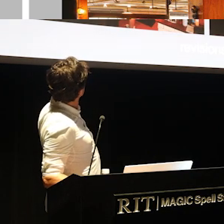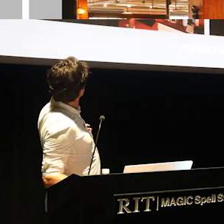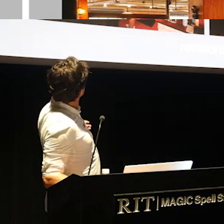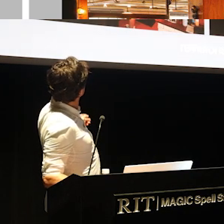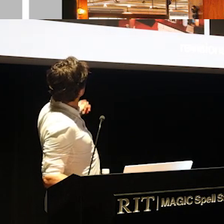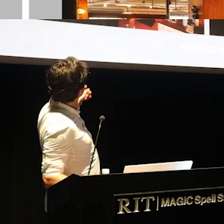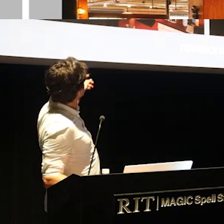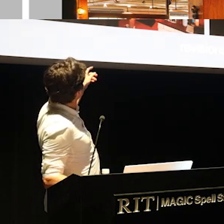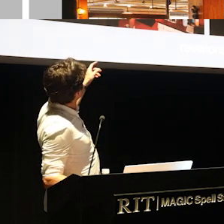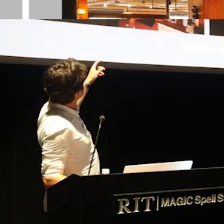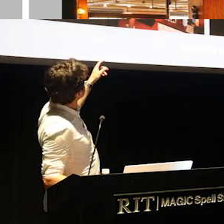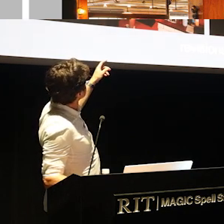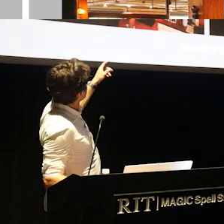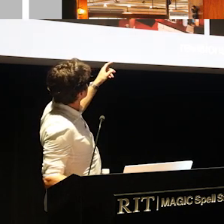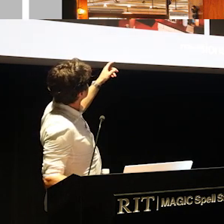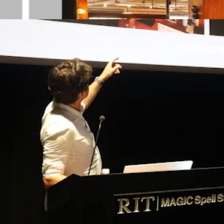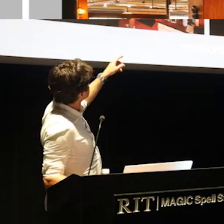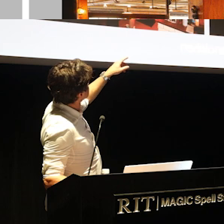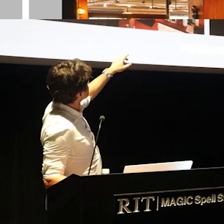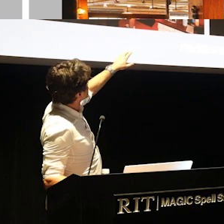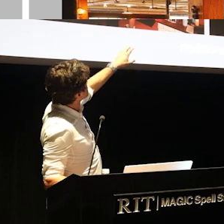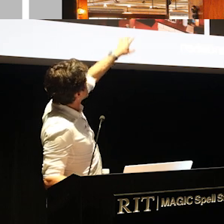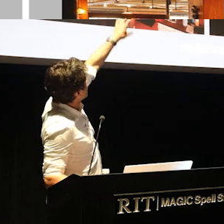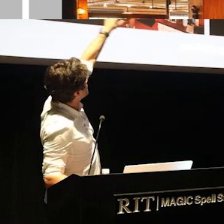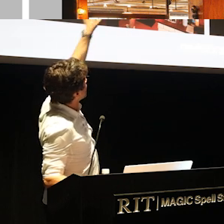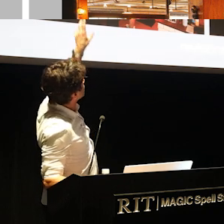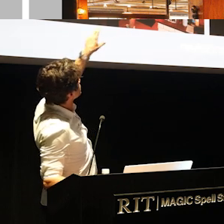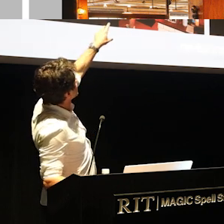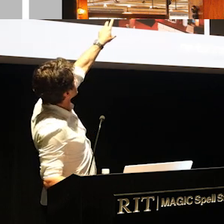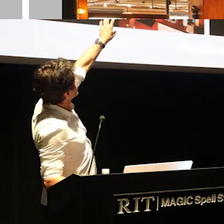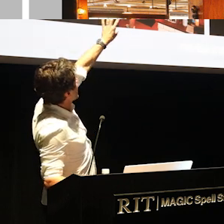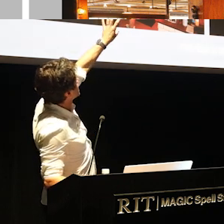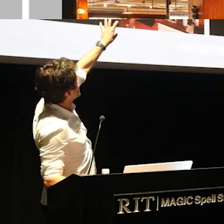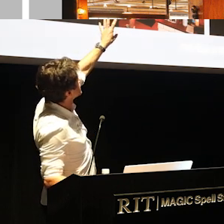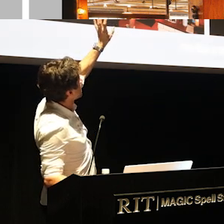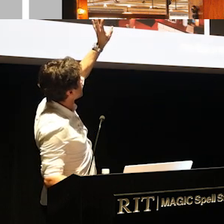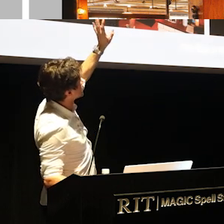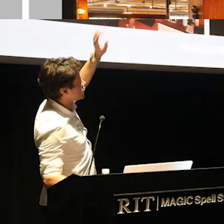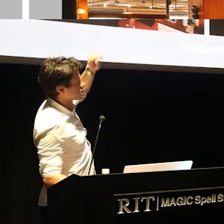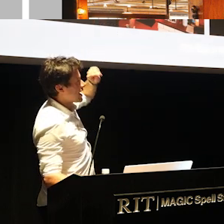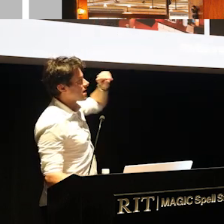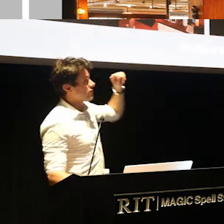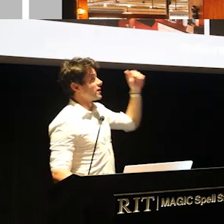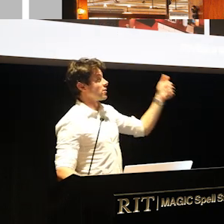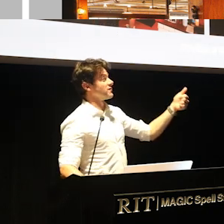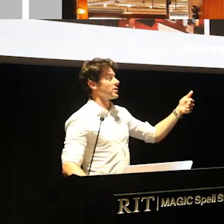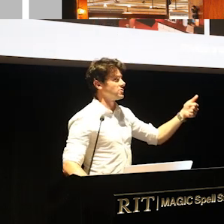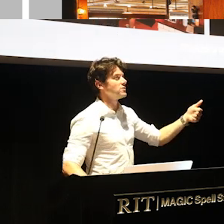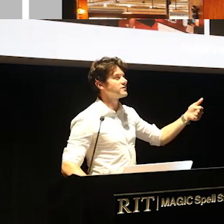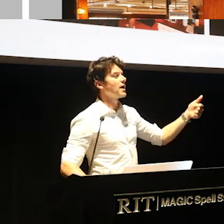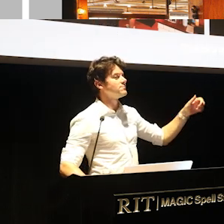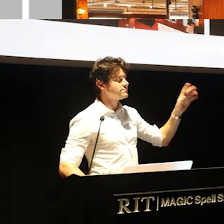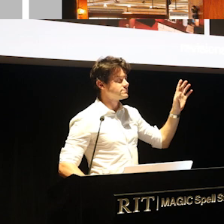kind of see there's a lot of, there's some gas pipe. There's a lot of like handmade stuff, which was very,